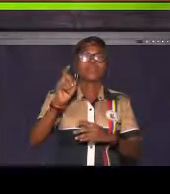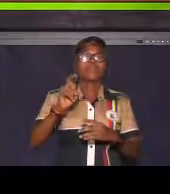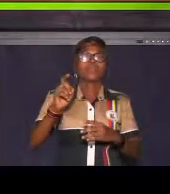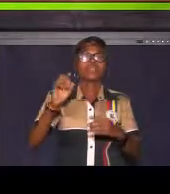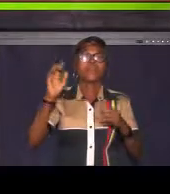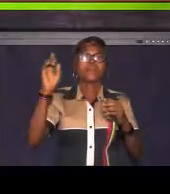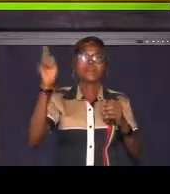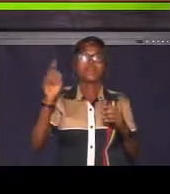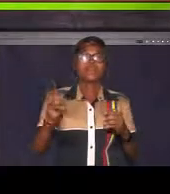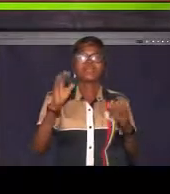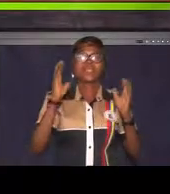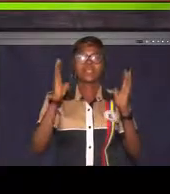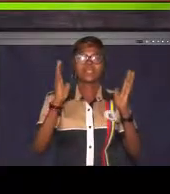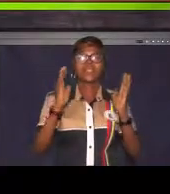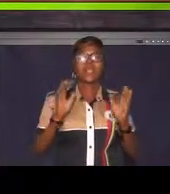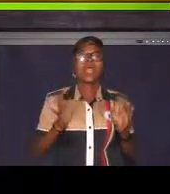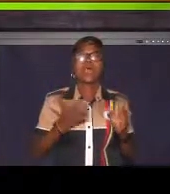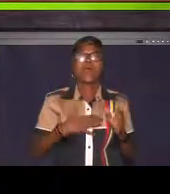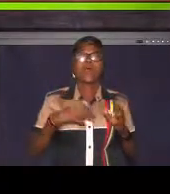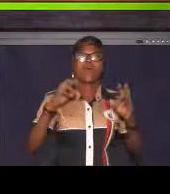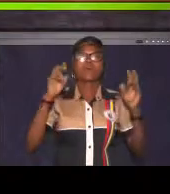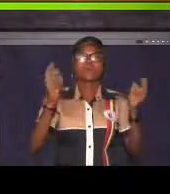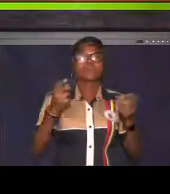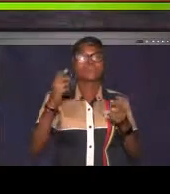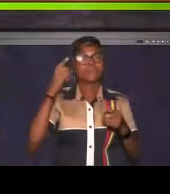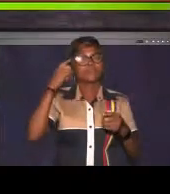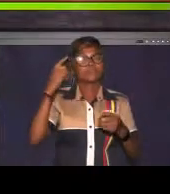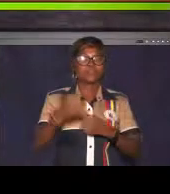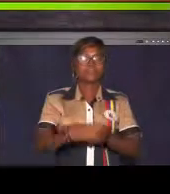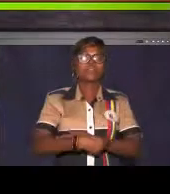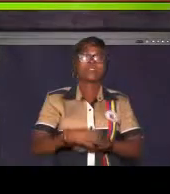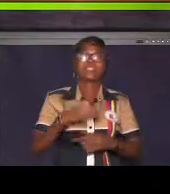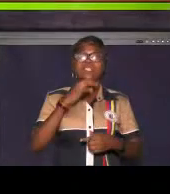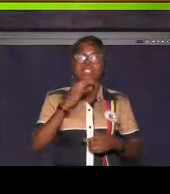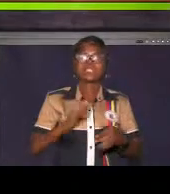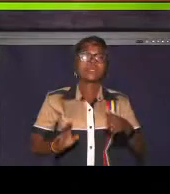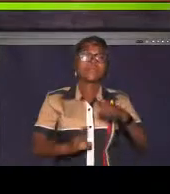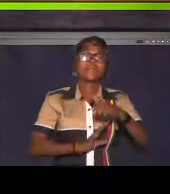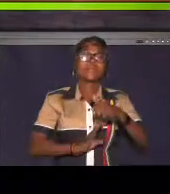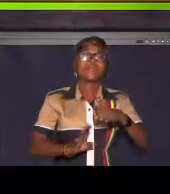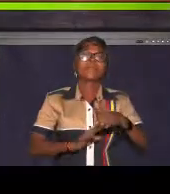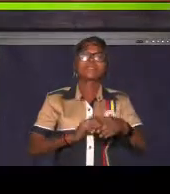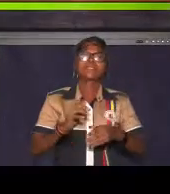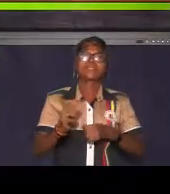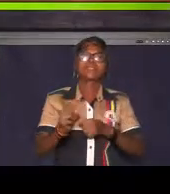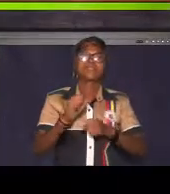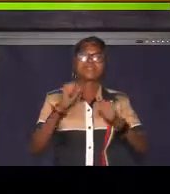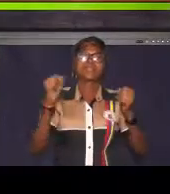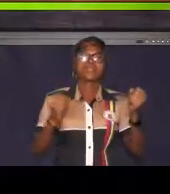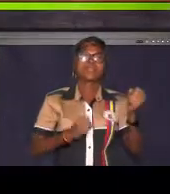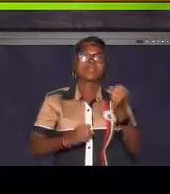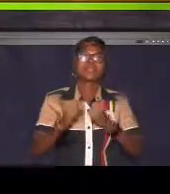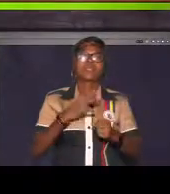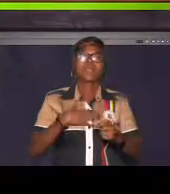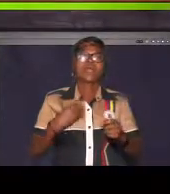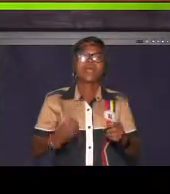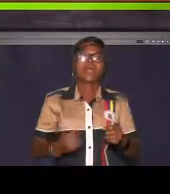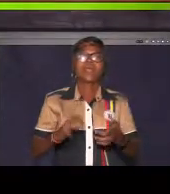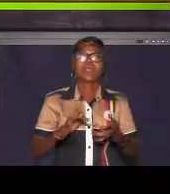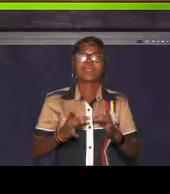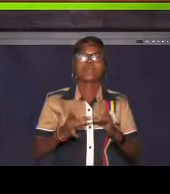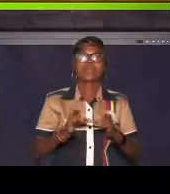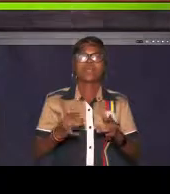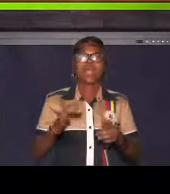in today's lesson. Our subject for today is basic science and technology. In our